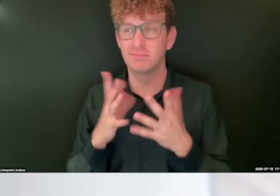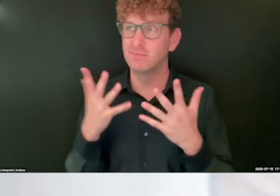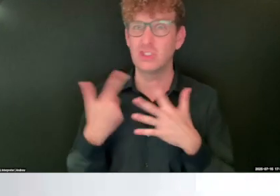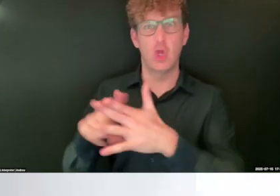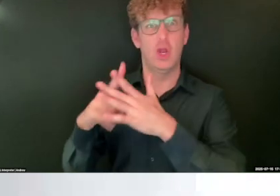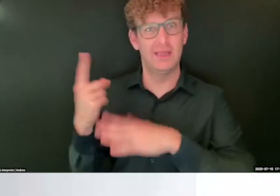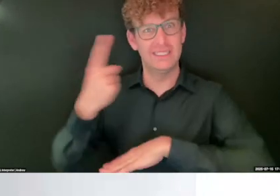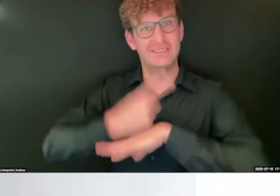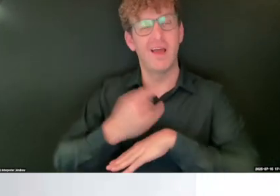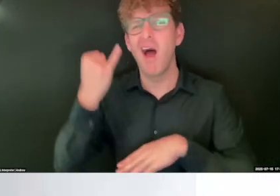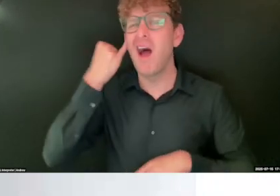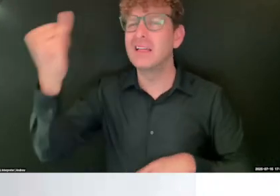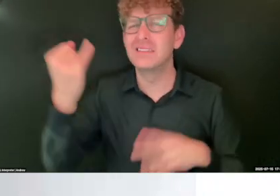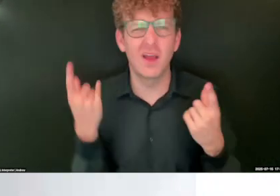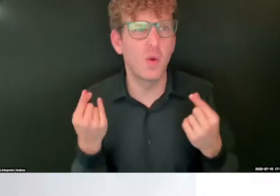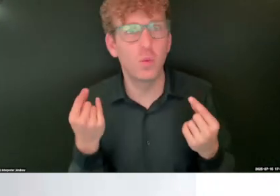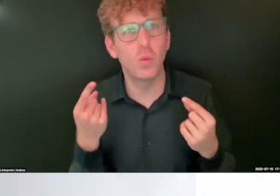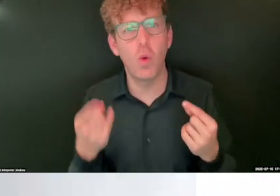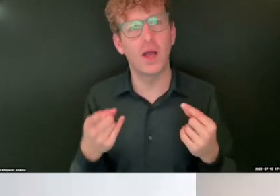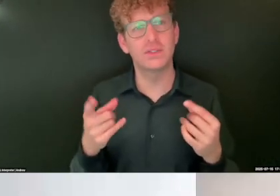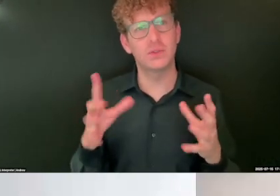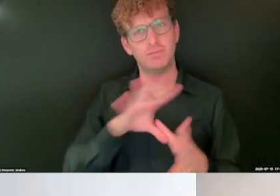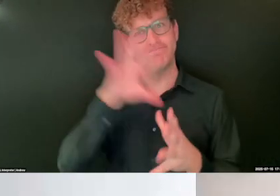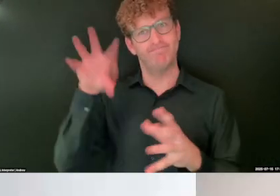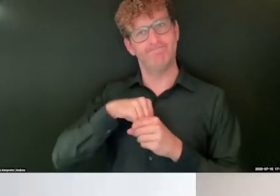to mesh our community with school